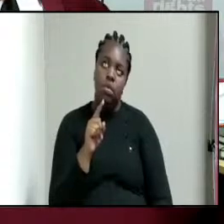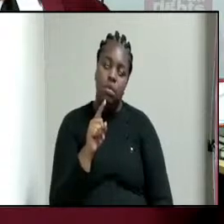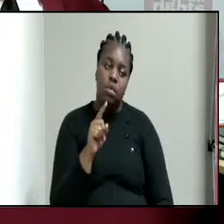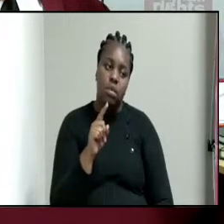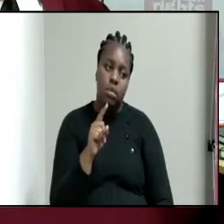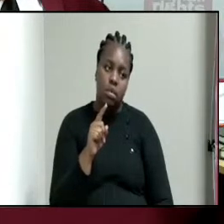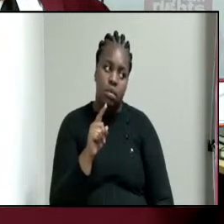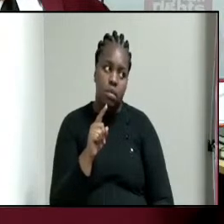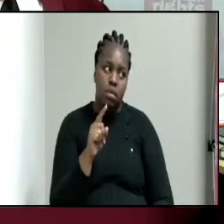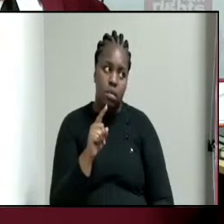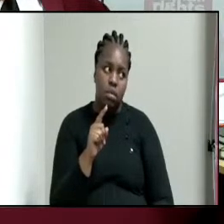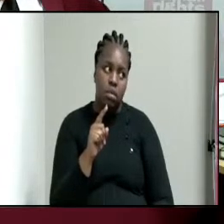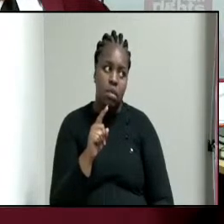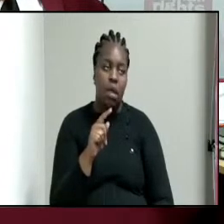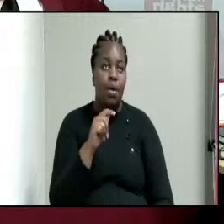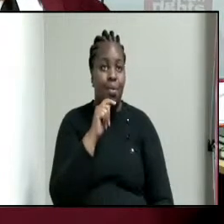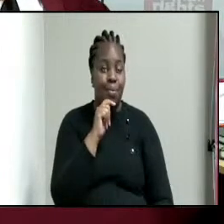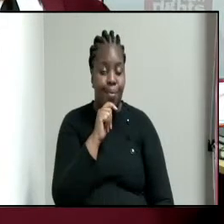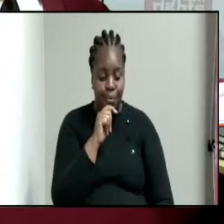It's such a